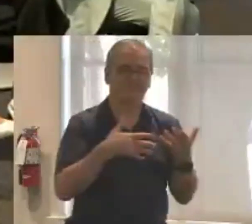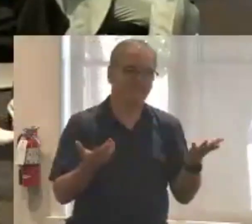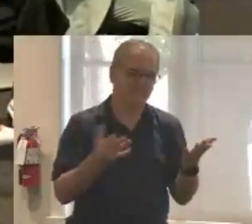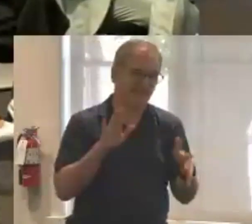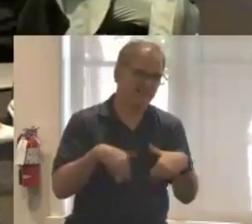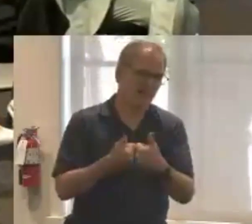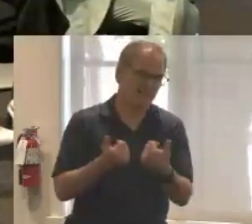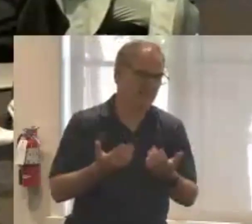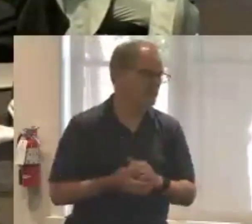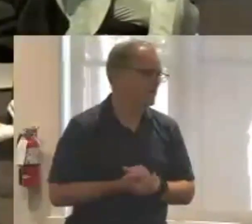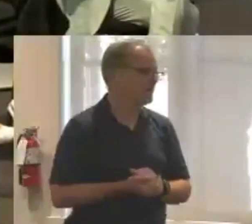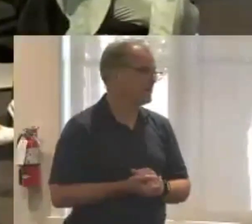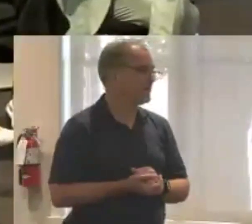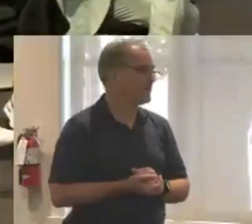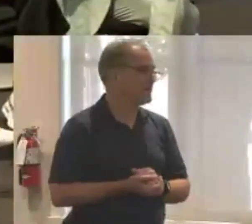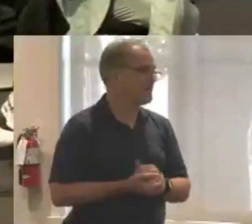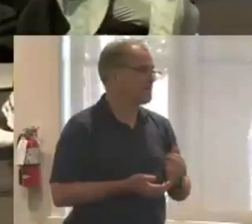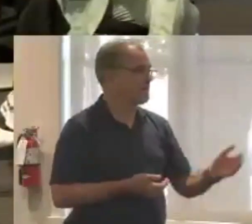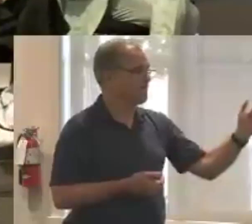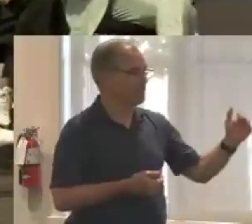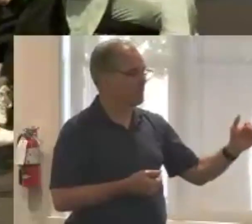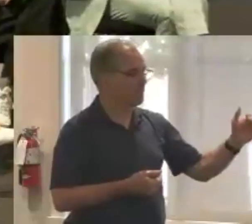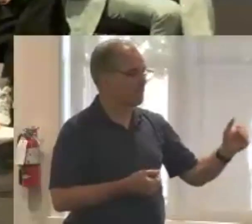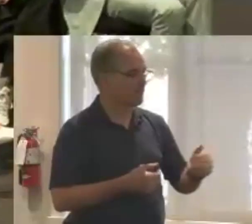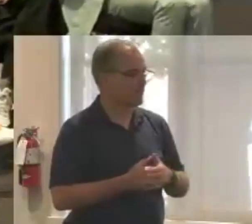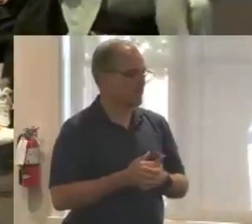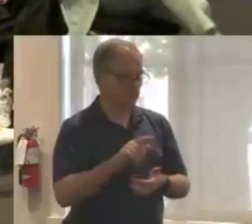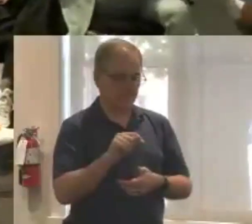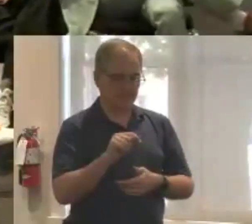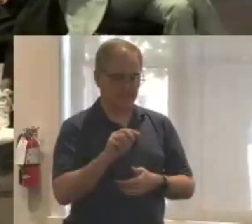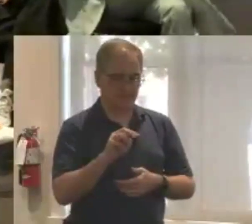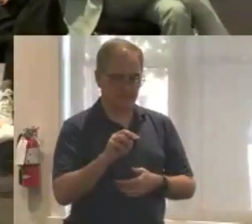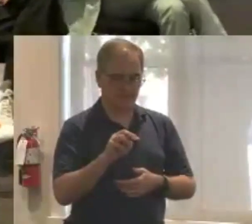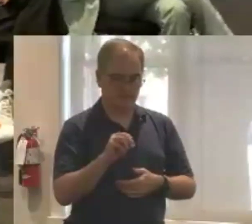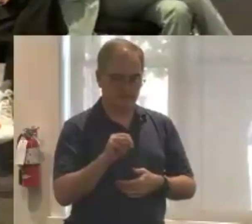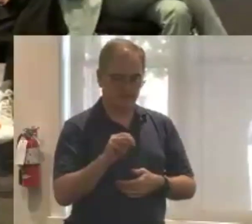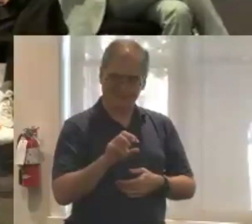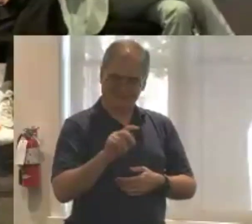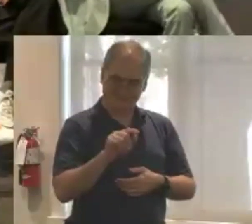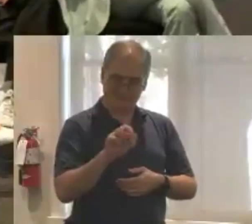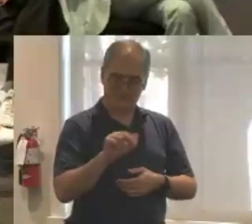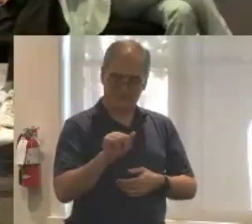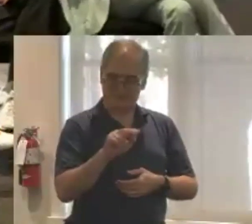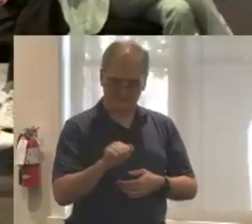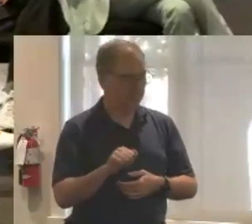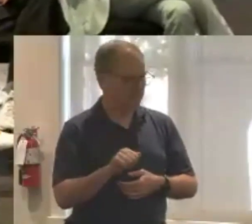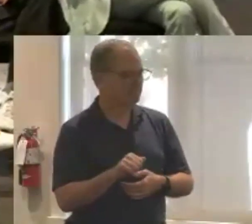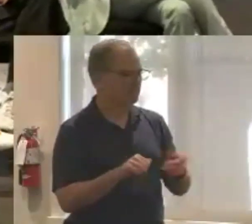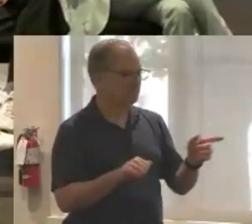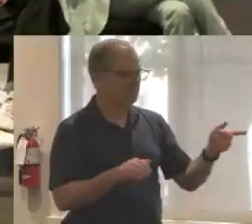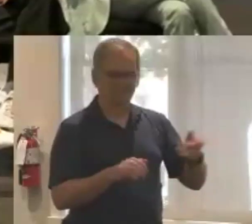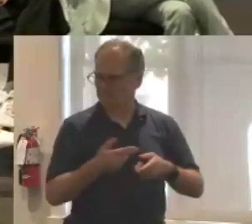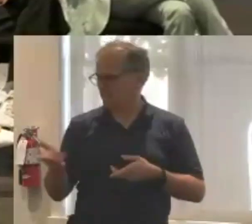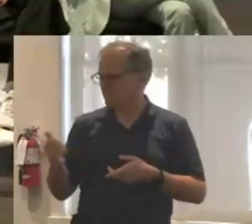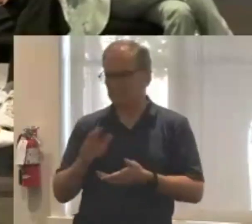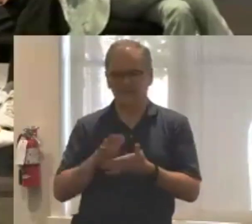Thank you, everyone. And it's nice to hear, I mean, challenges, opportunities,